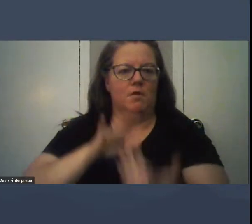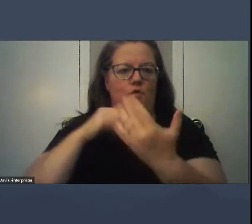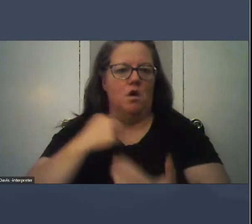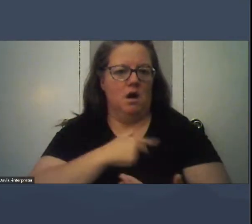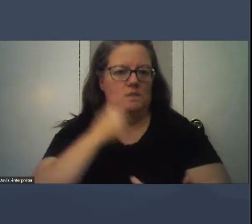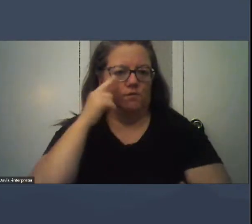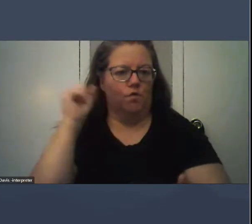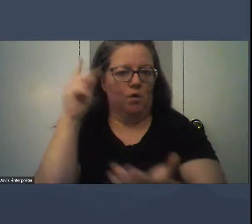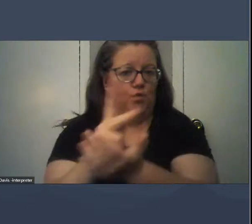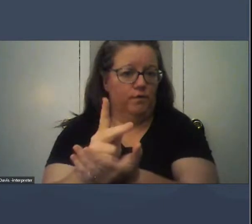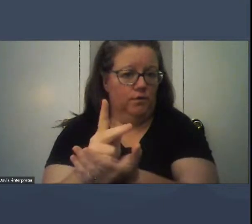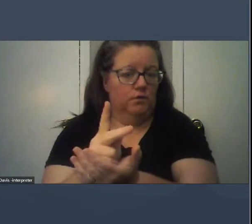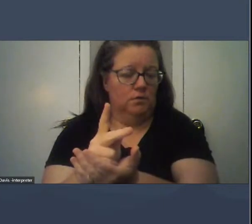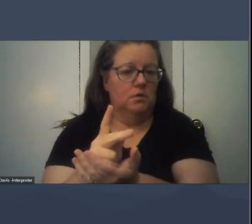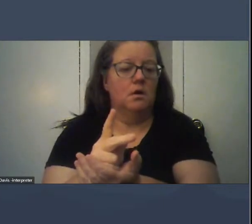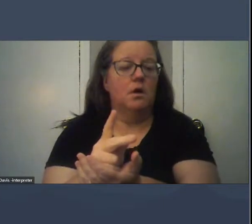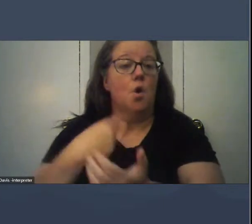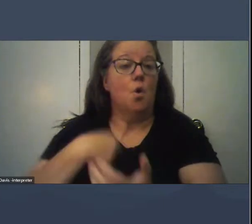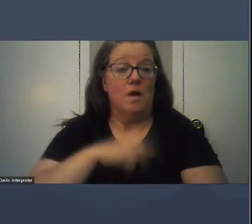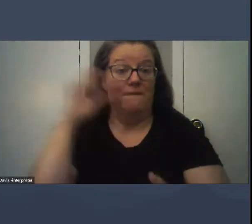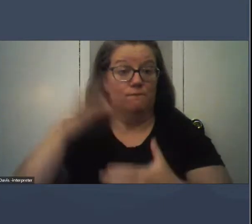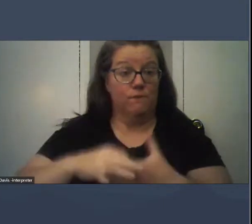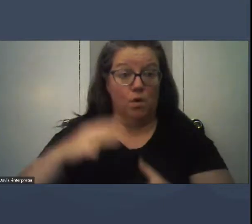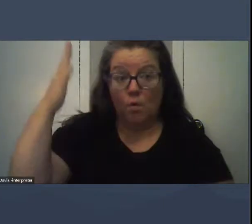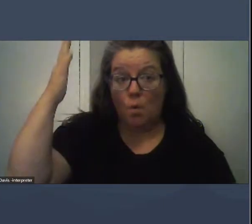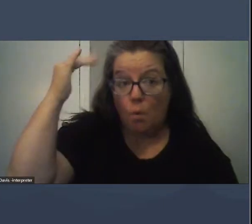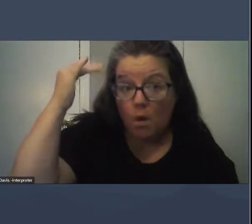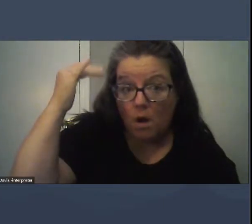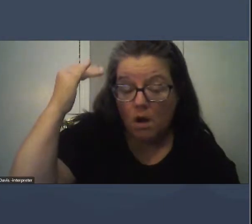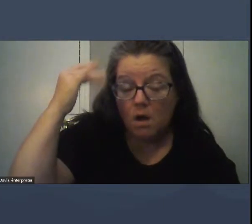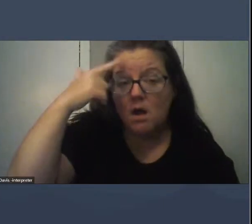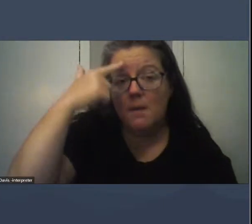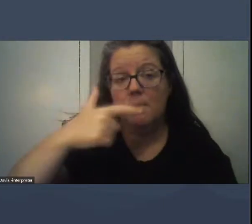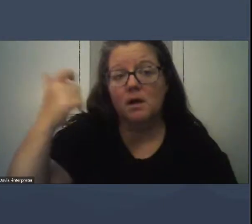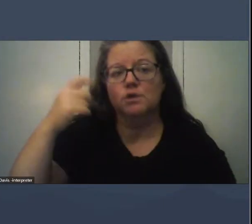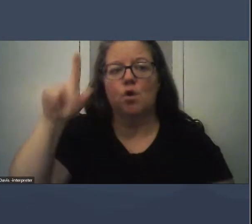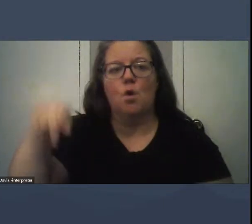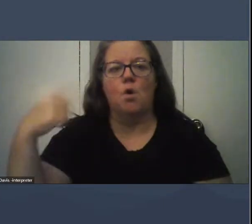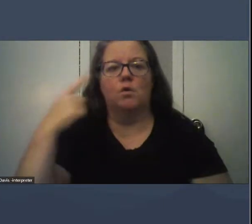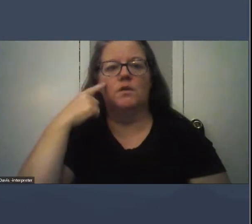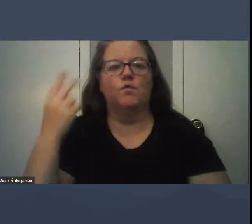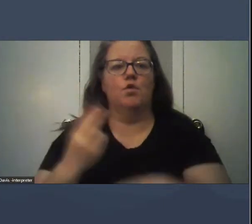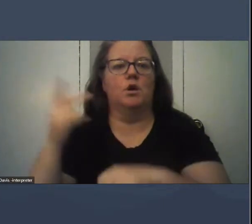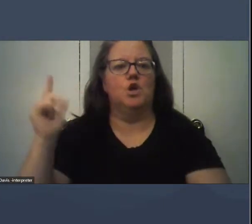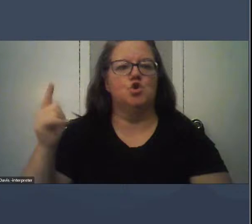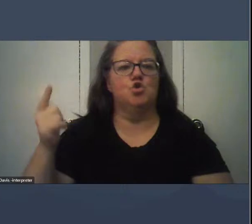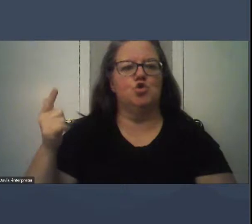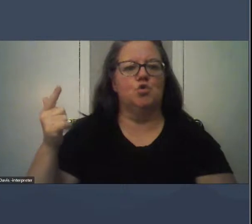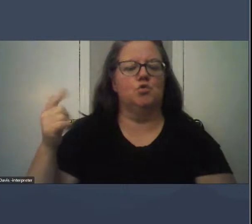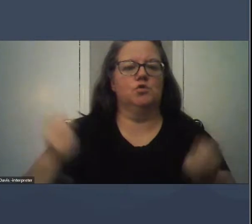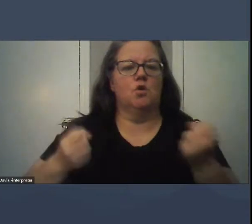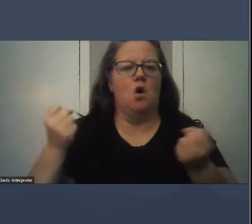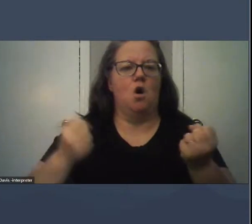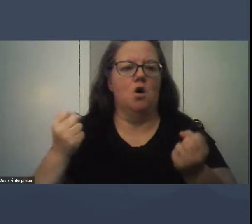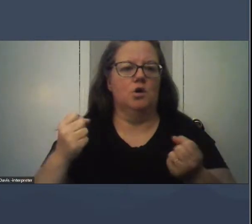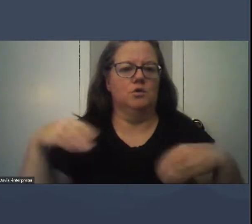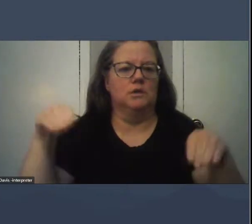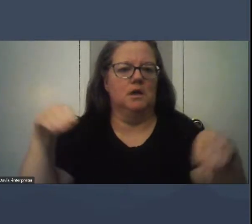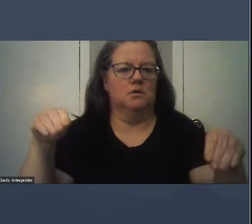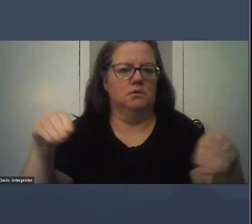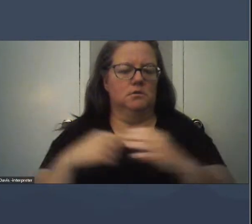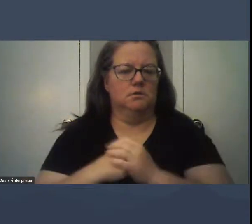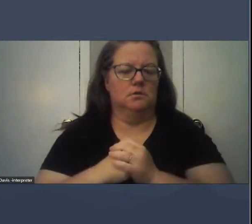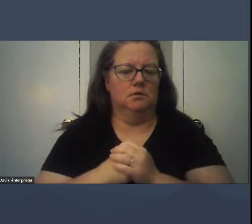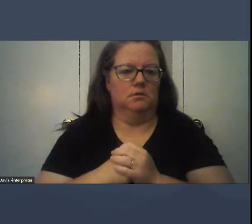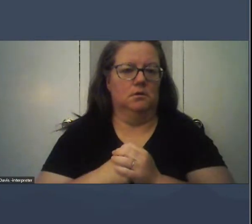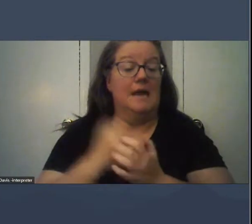approved. So what we would be voting on is only used auto sales or vehicle sales. So